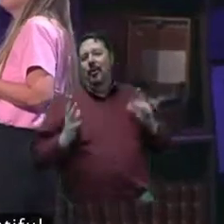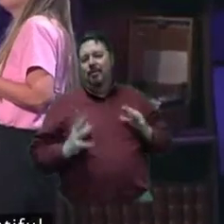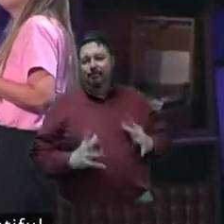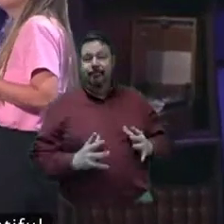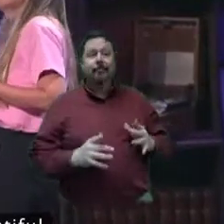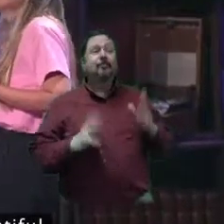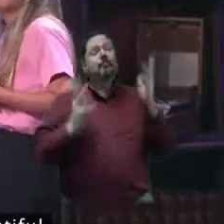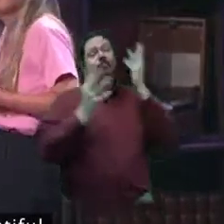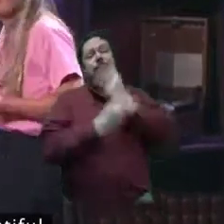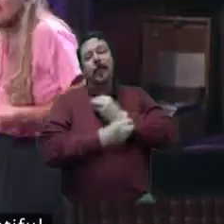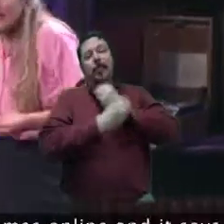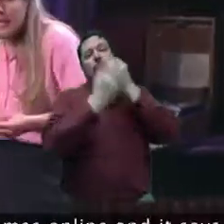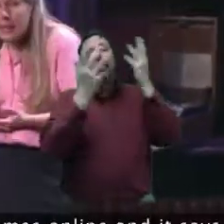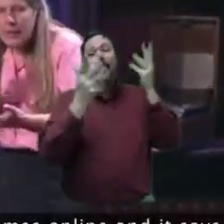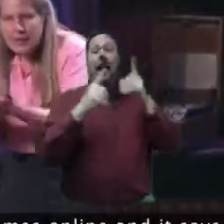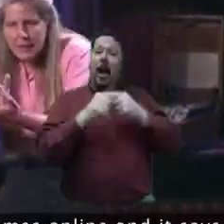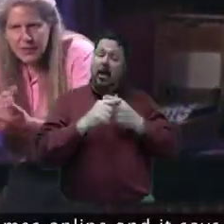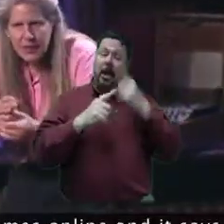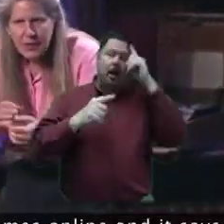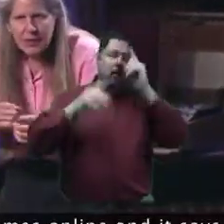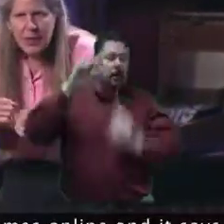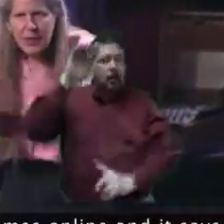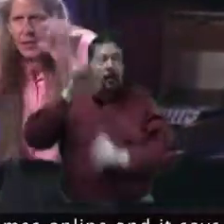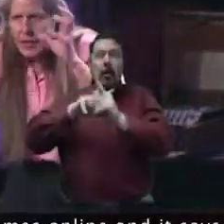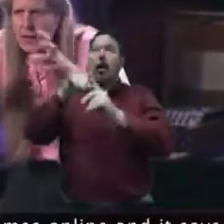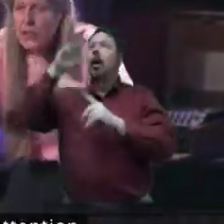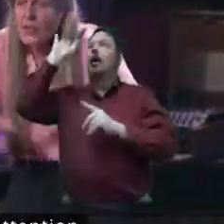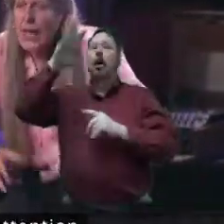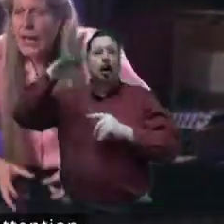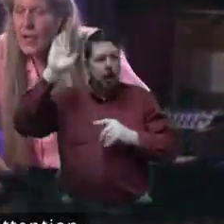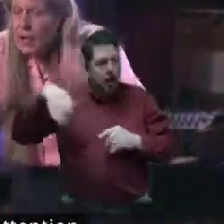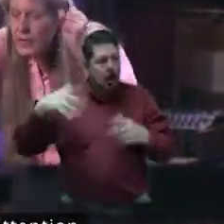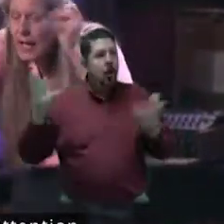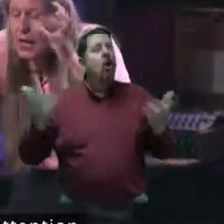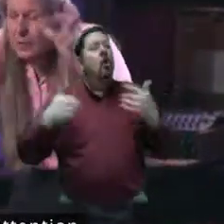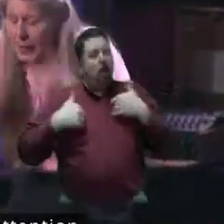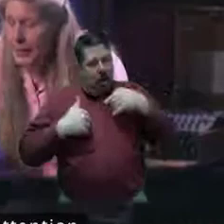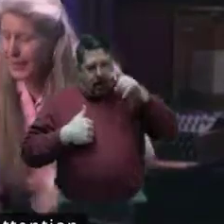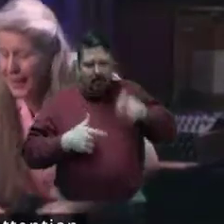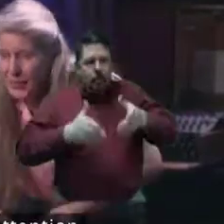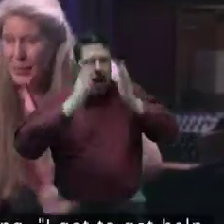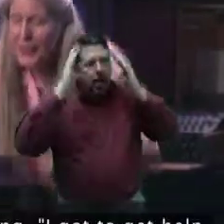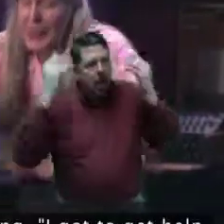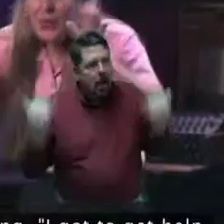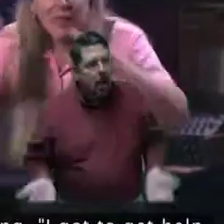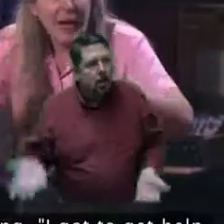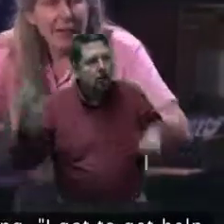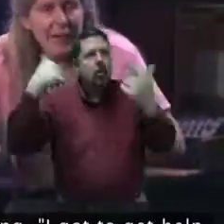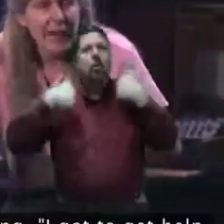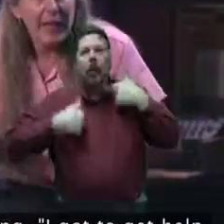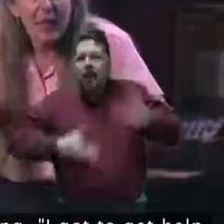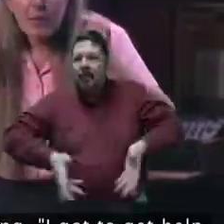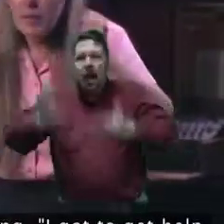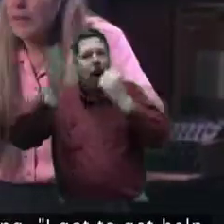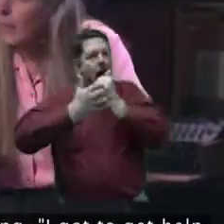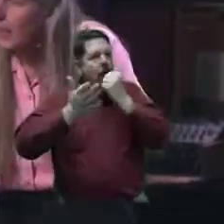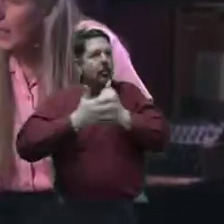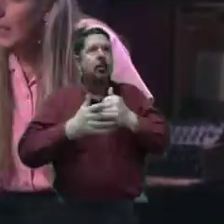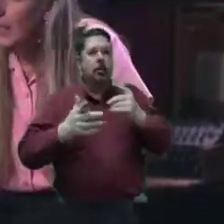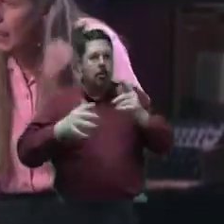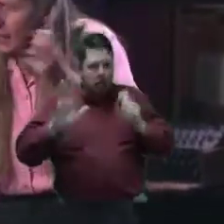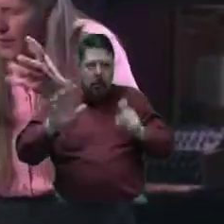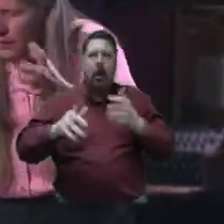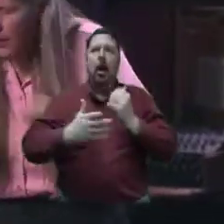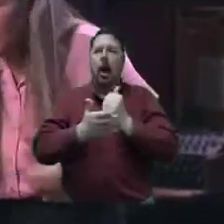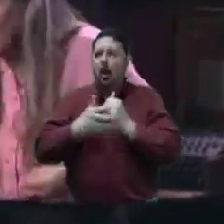Euphoria. It was beautiful there. And then again, my left hemisphere comes online and it says, hey, you've got to pay attention. We've got to get help. And I'm thinking, I got